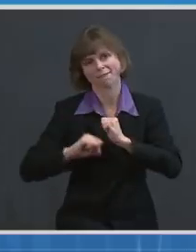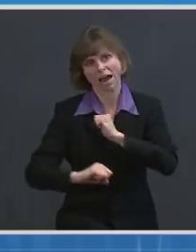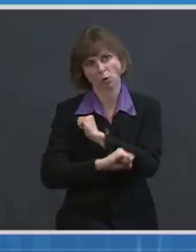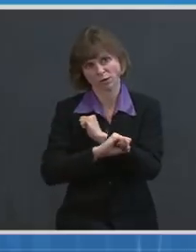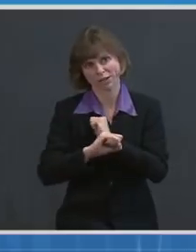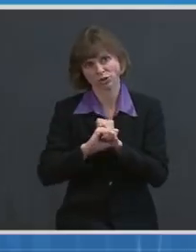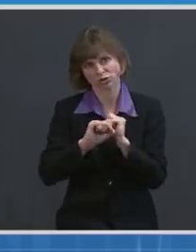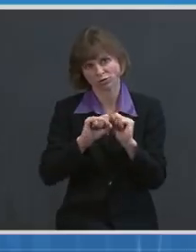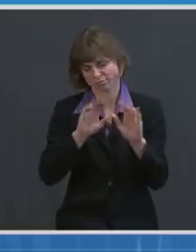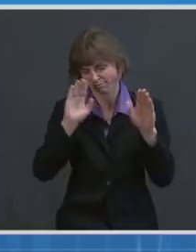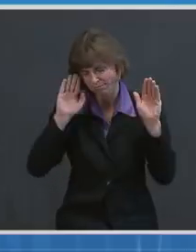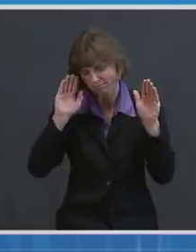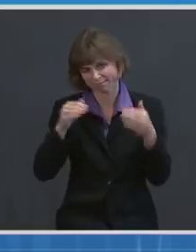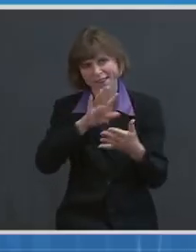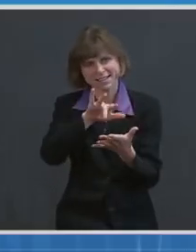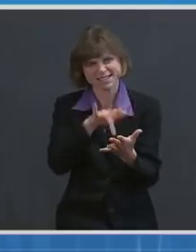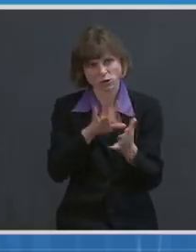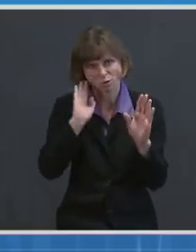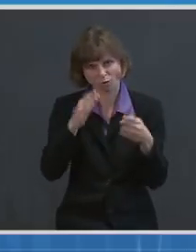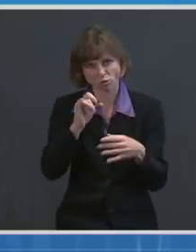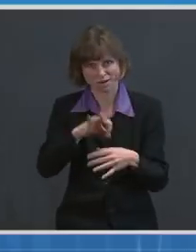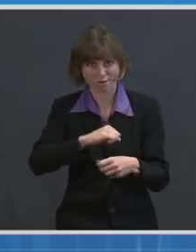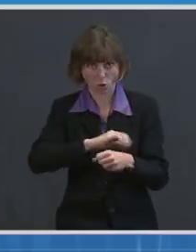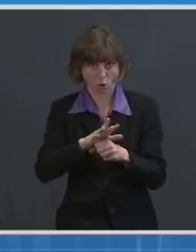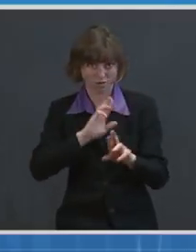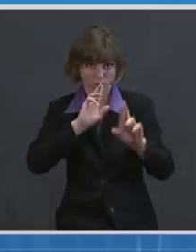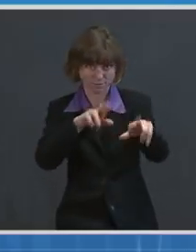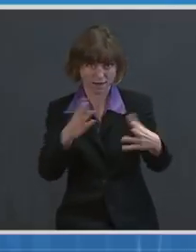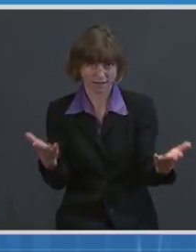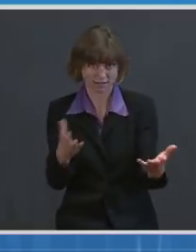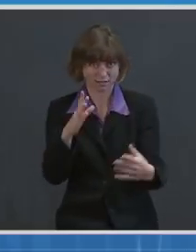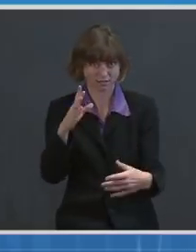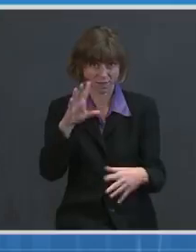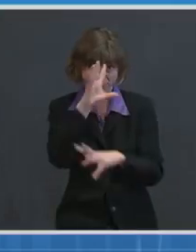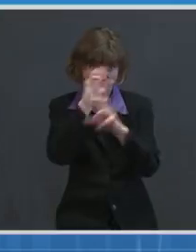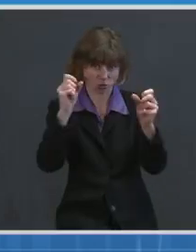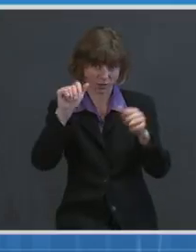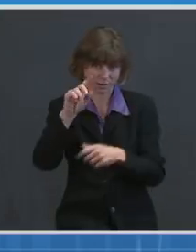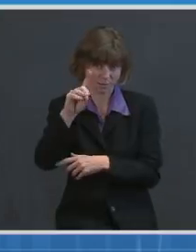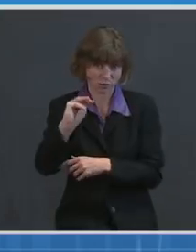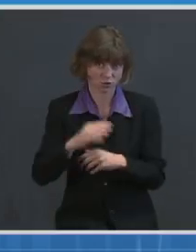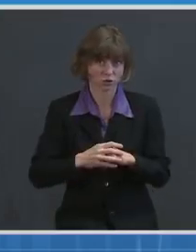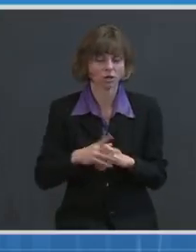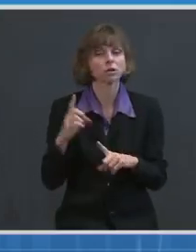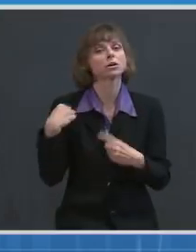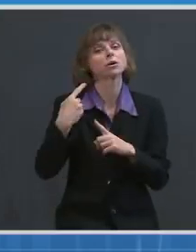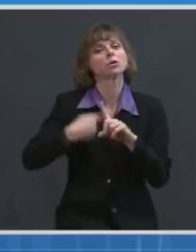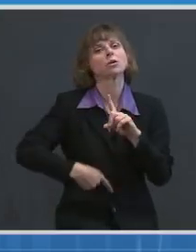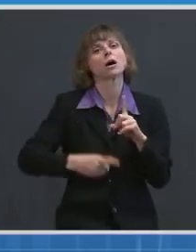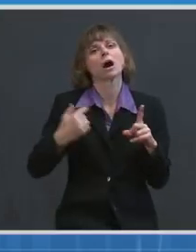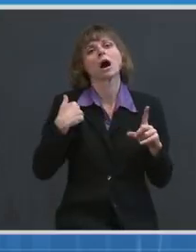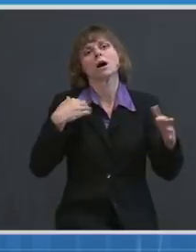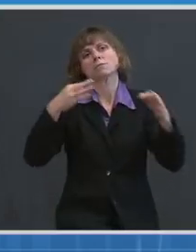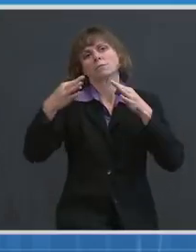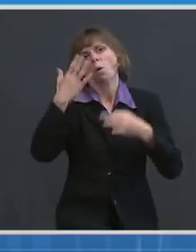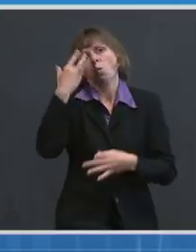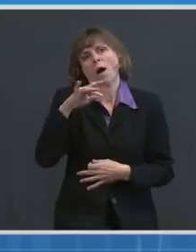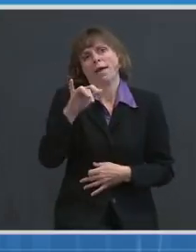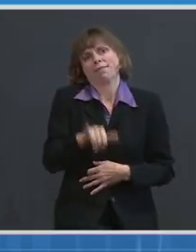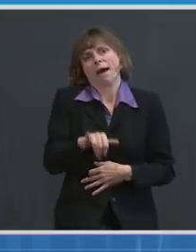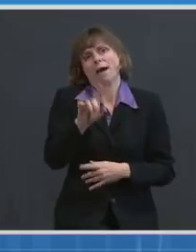administration's COVID-19 response. You know, over the last month, in my time with you, I've detailed why that needs to be the case. So